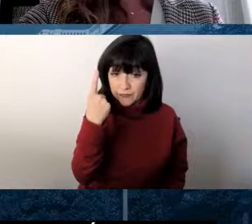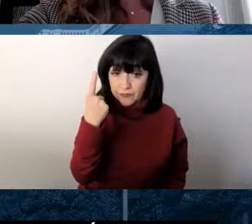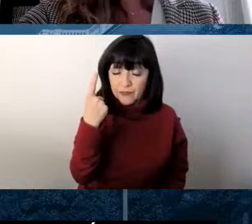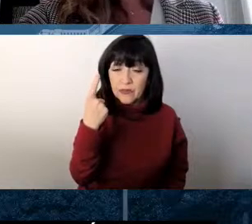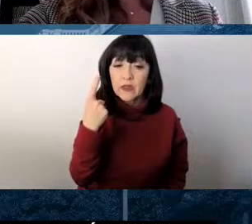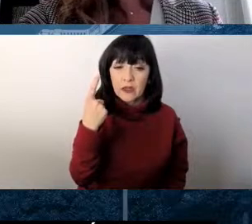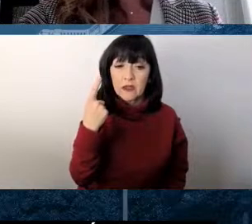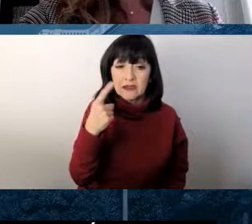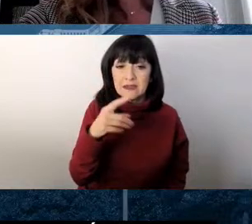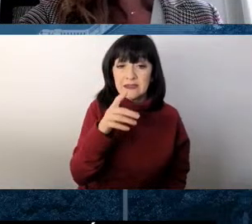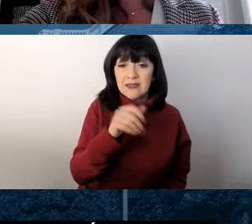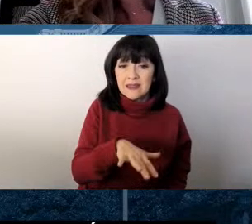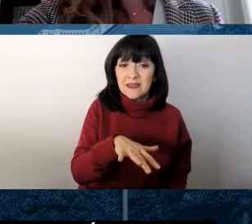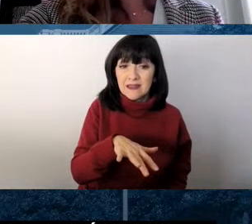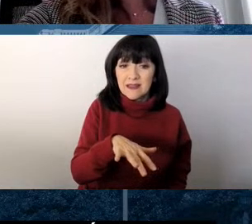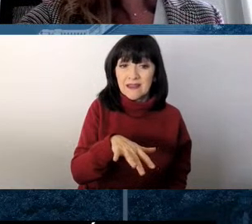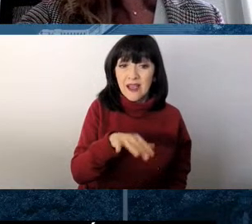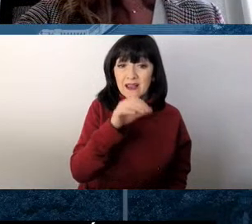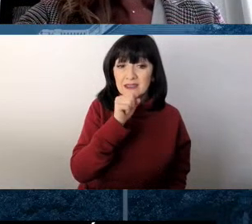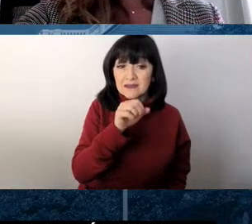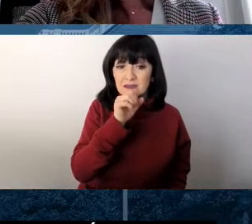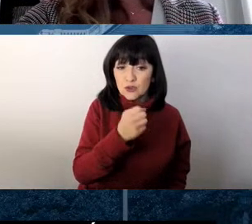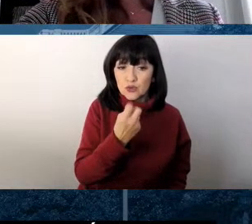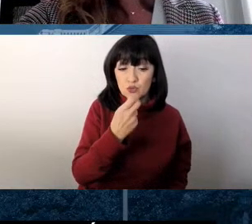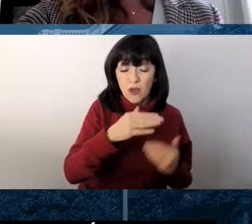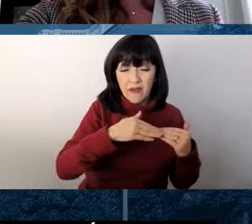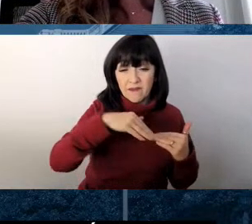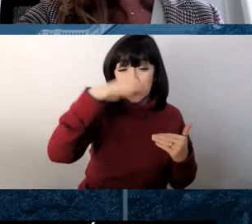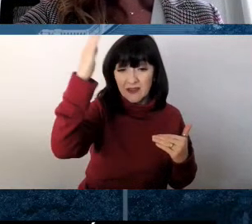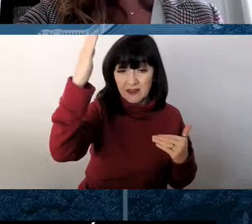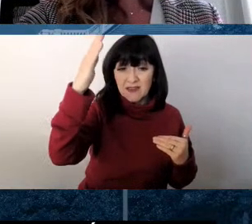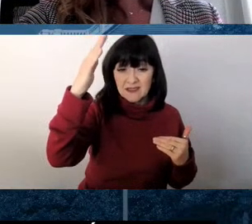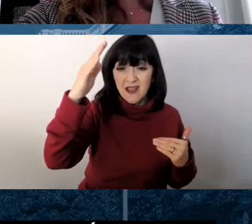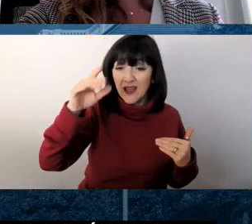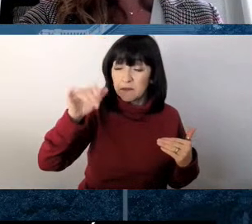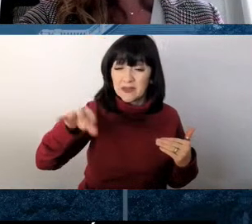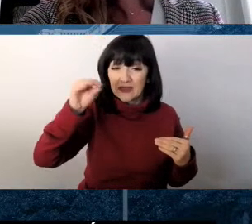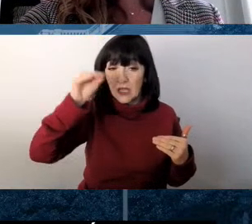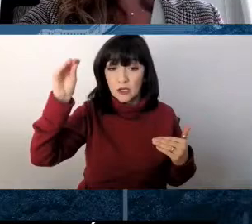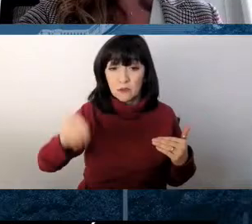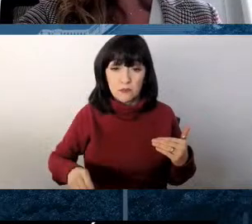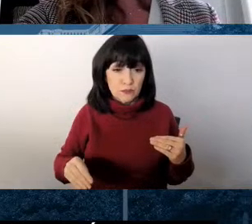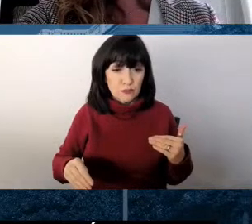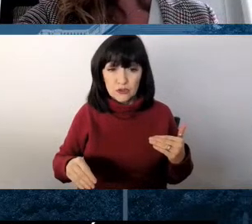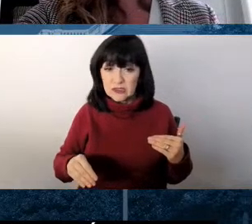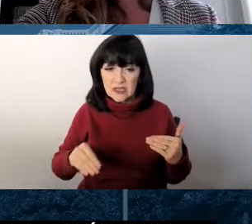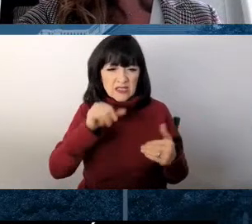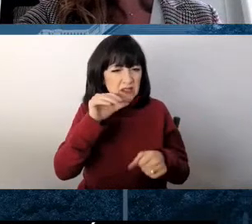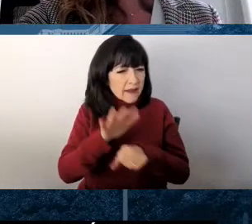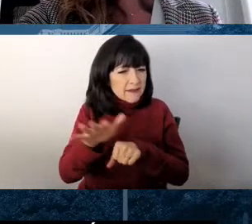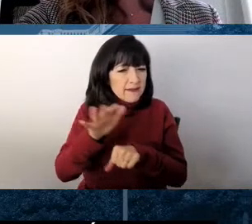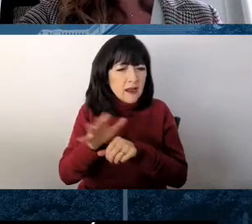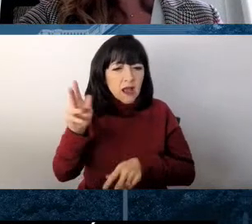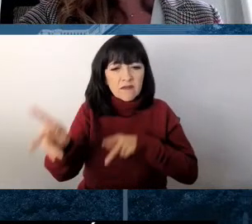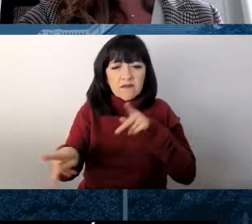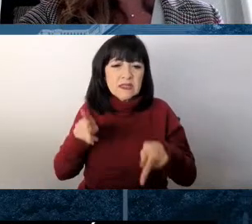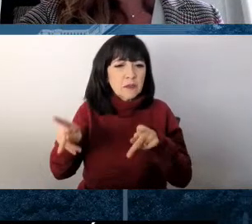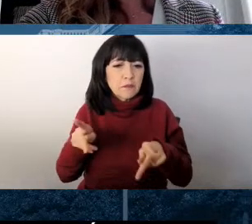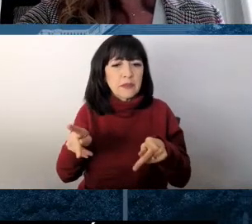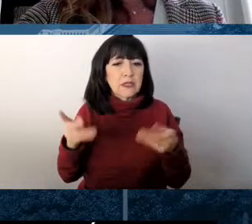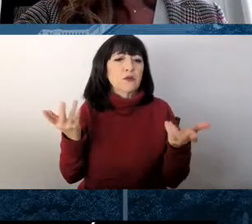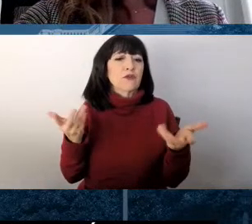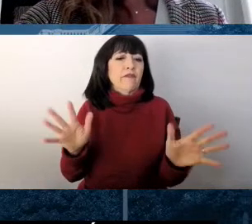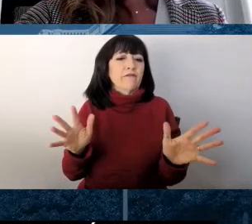is up to date with their vaccines. We've got some real room for improvement. So please get your booster